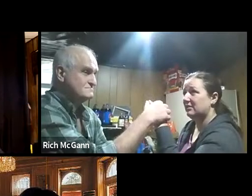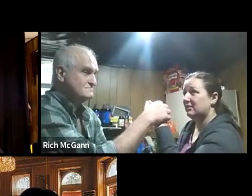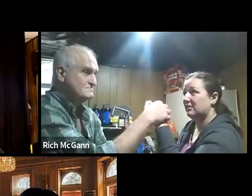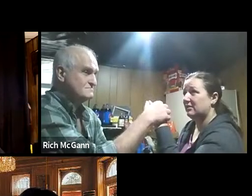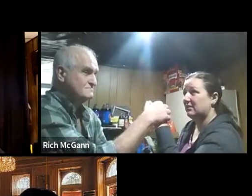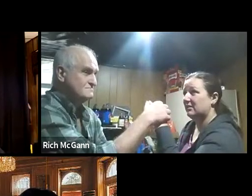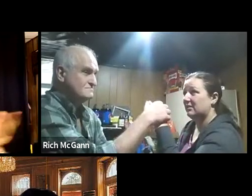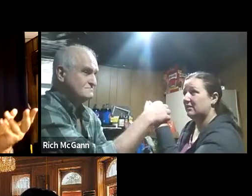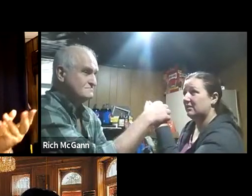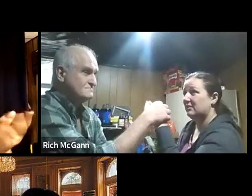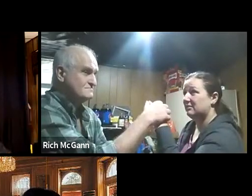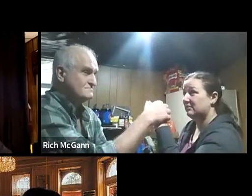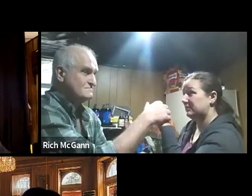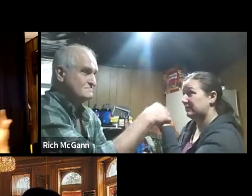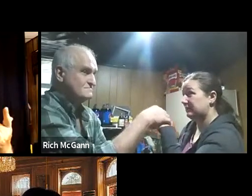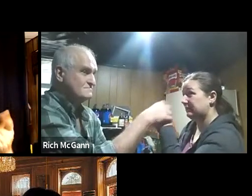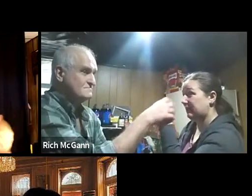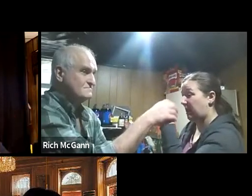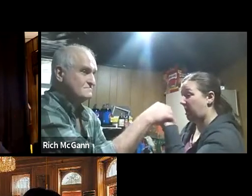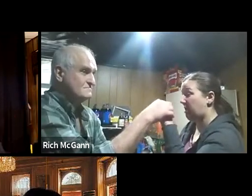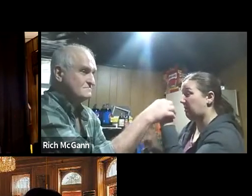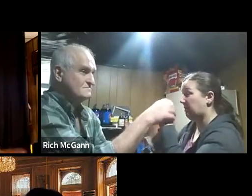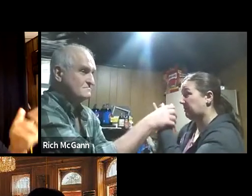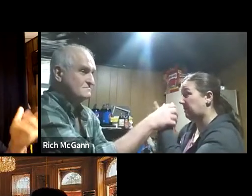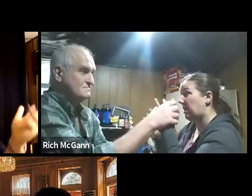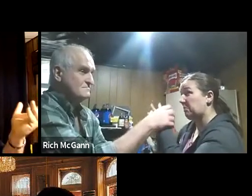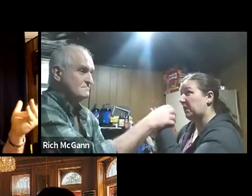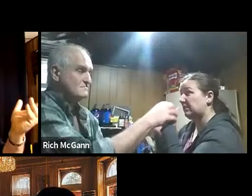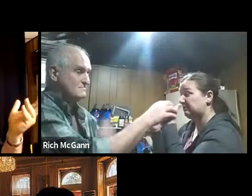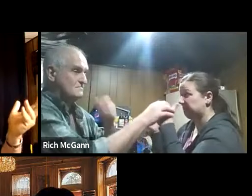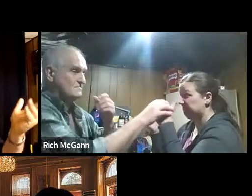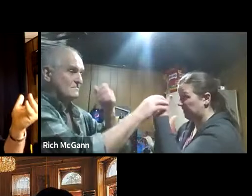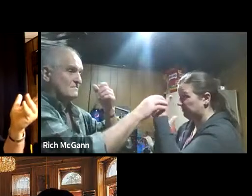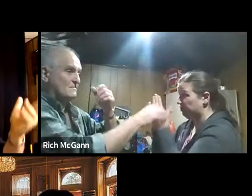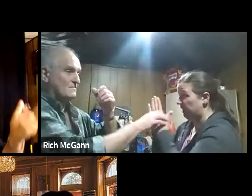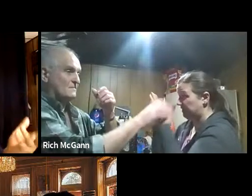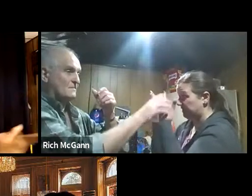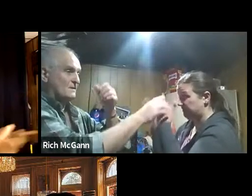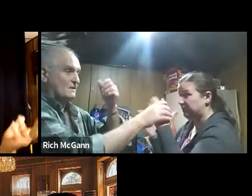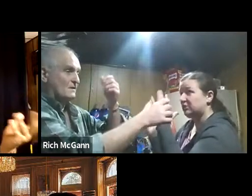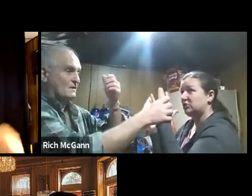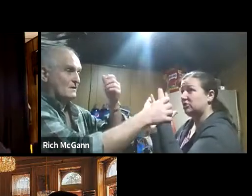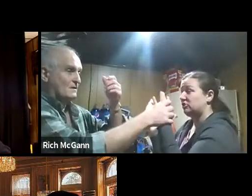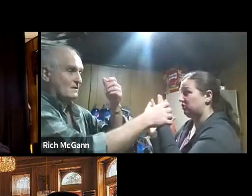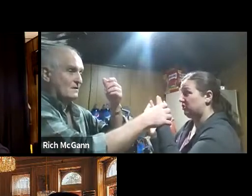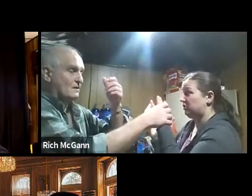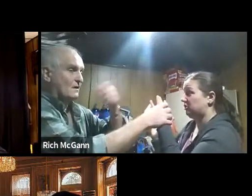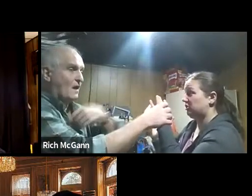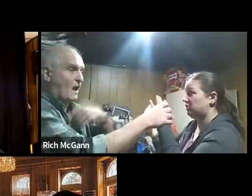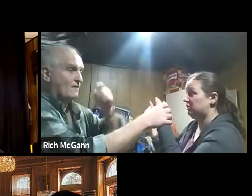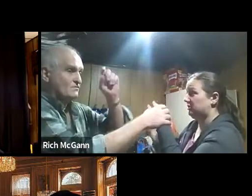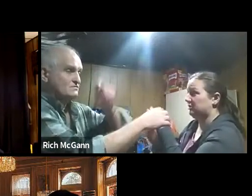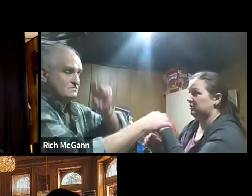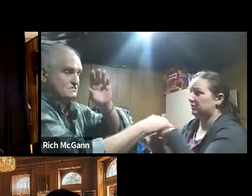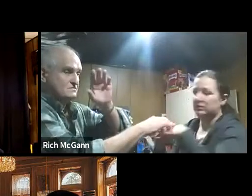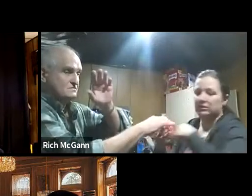Do we have any other comments, any other events or announcements individuals would like to